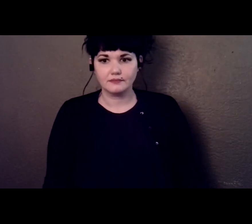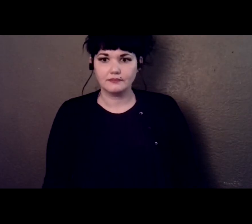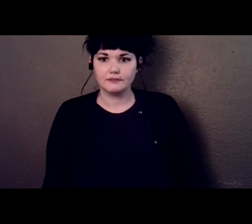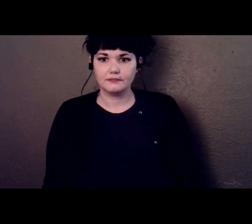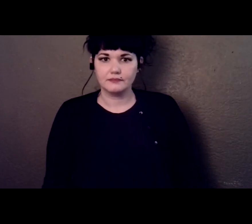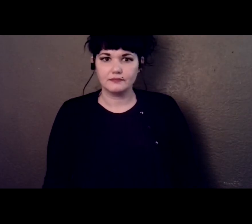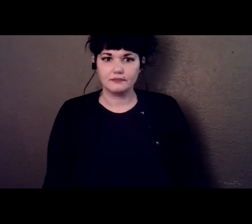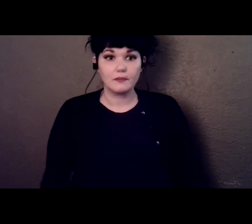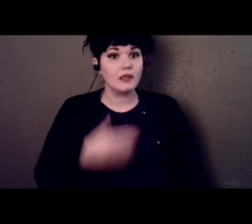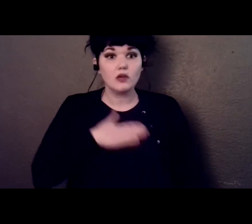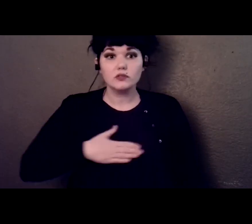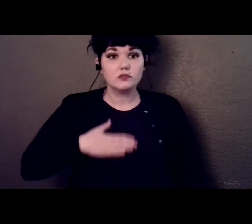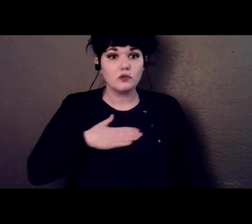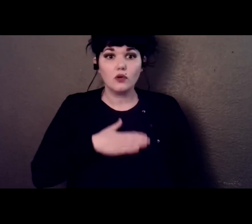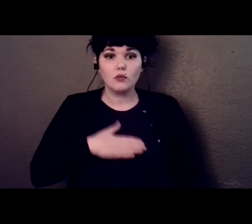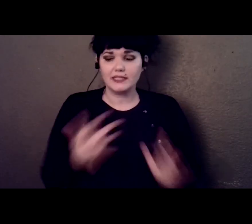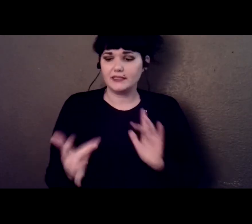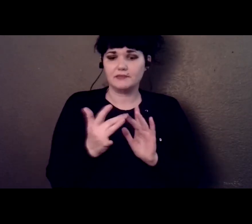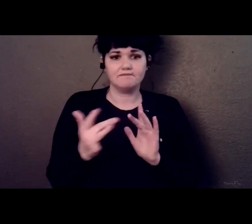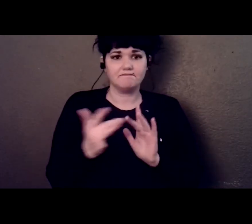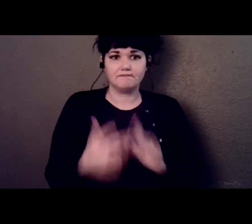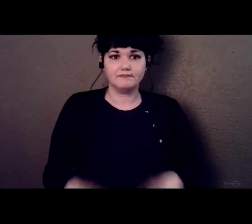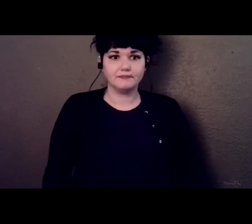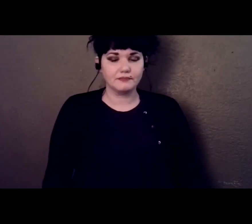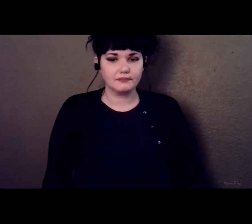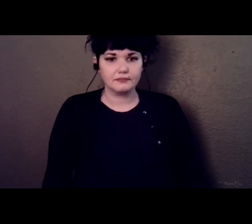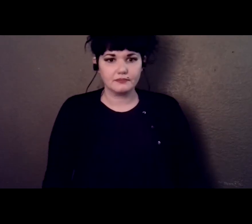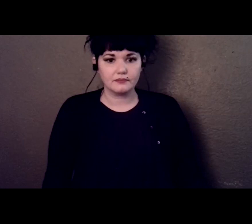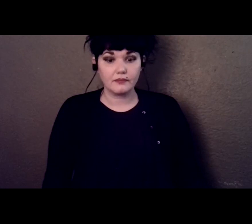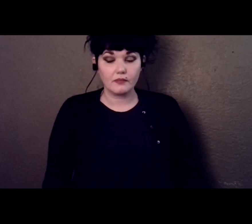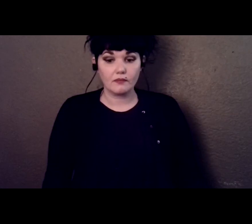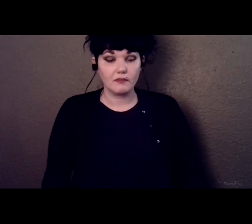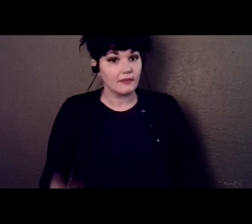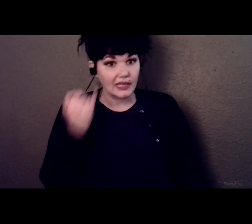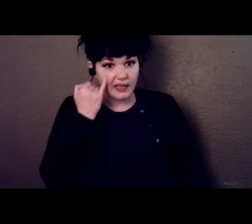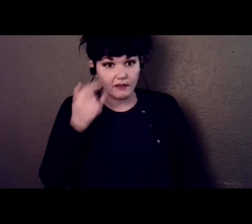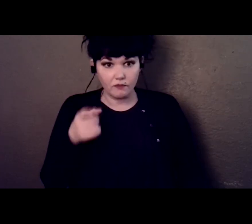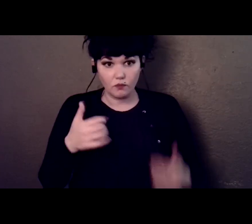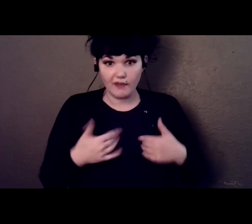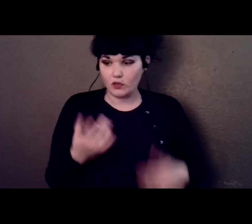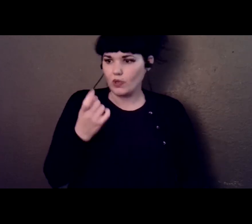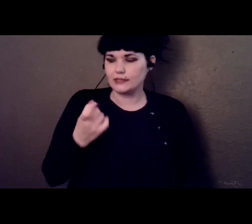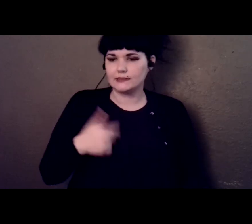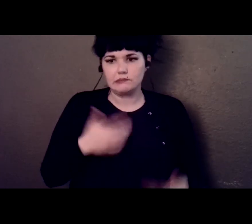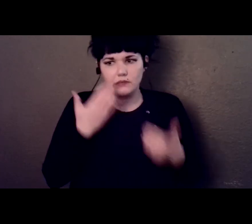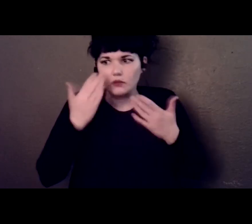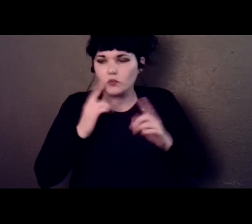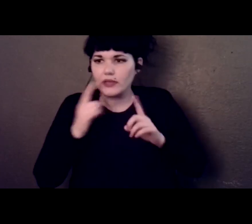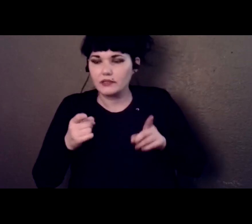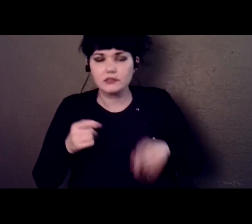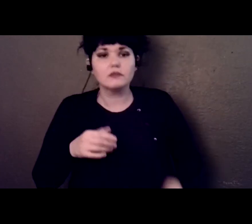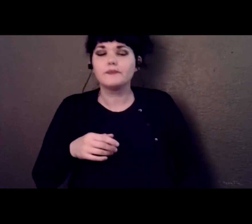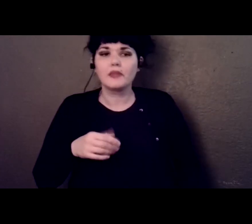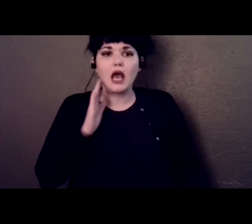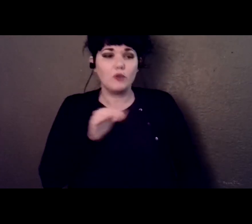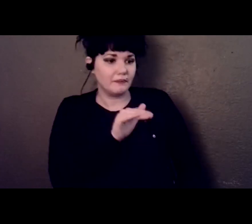But please feel free to reach out. Like I said, if I can't get you the answer, I have a great team of